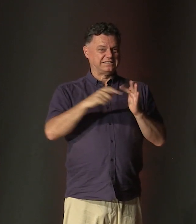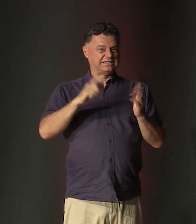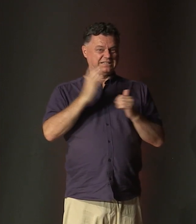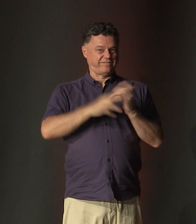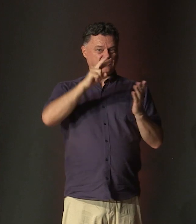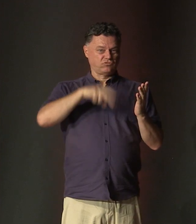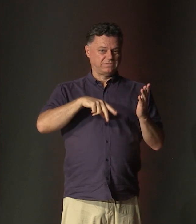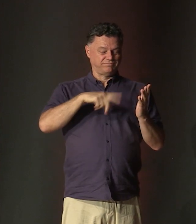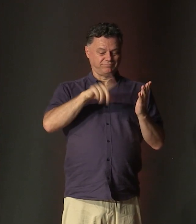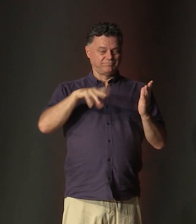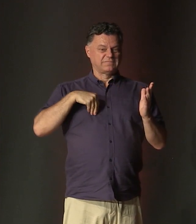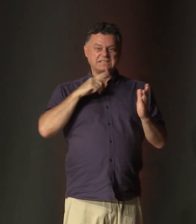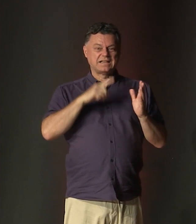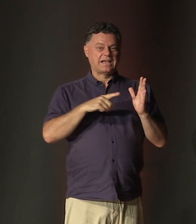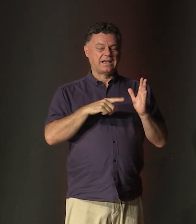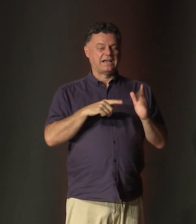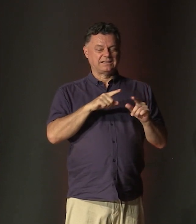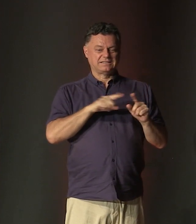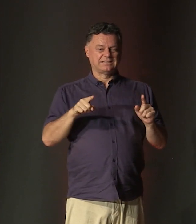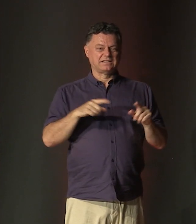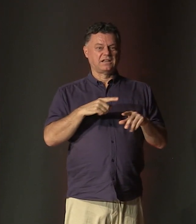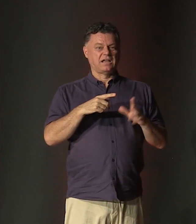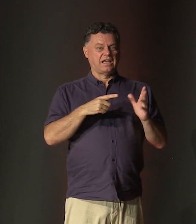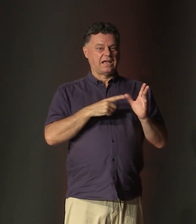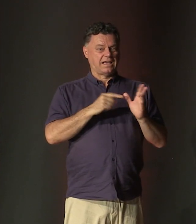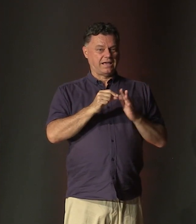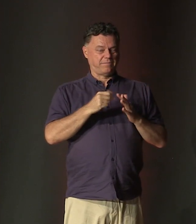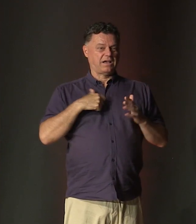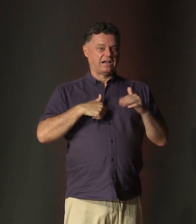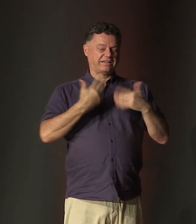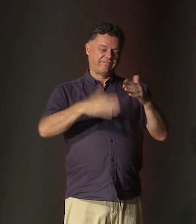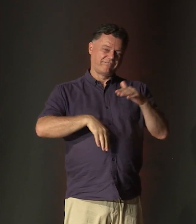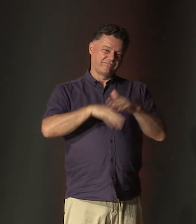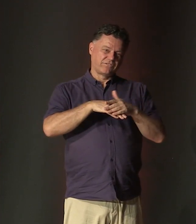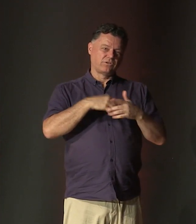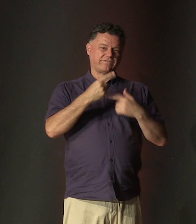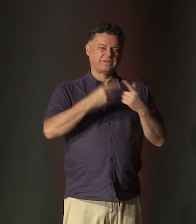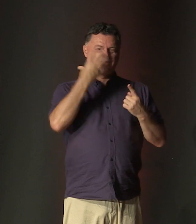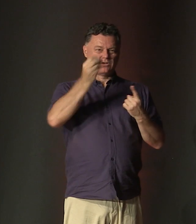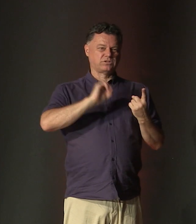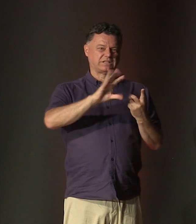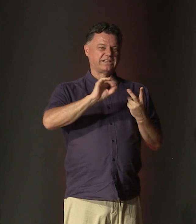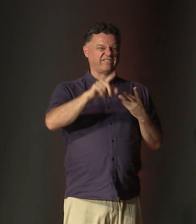say that you give the app complete and untraceable access to all of your photos.